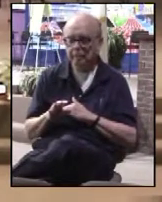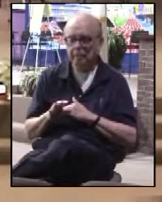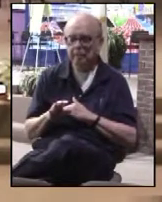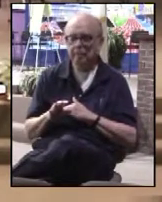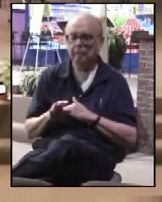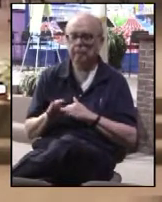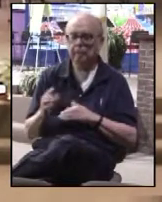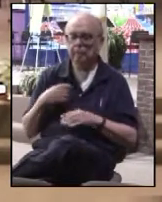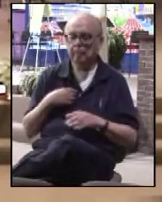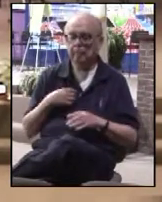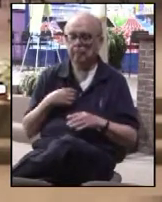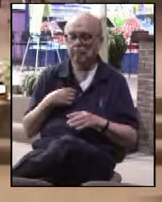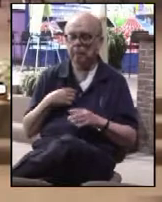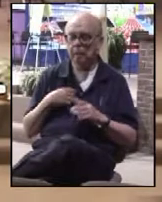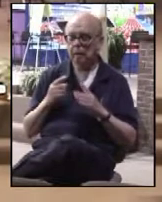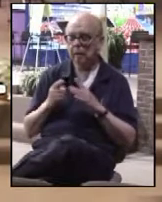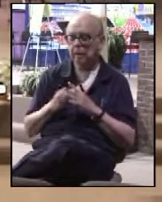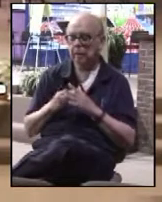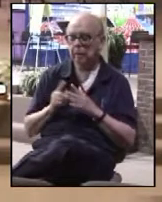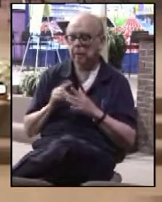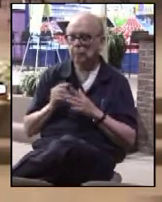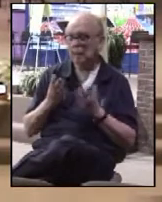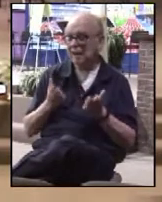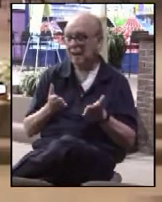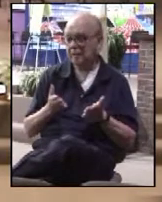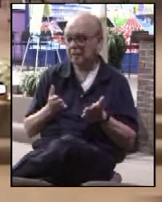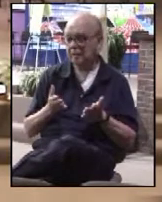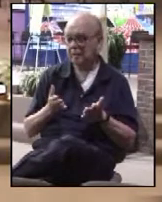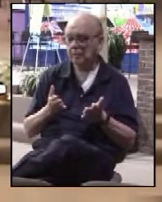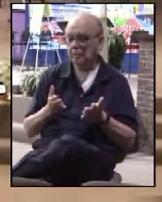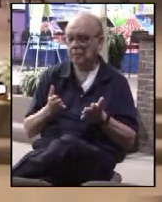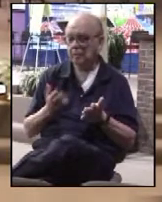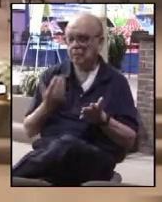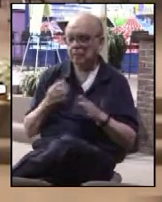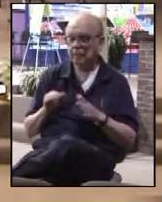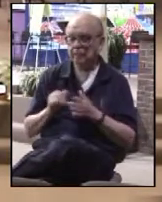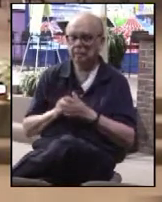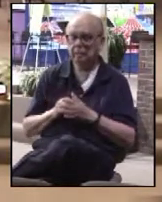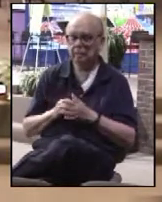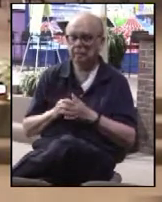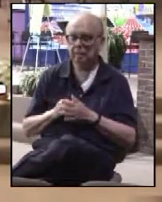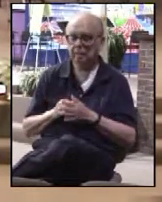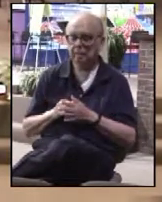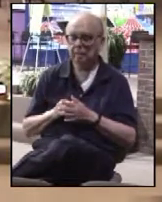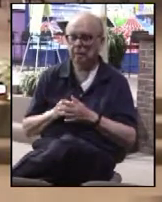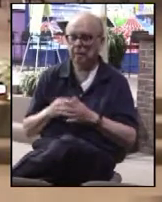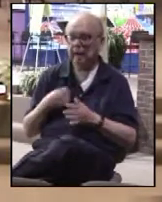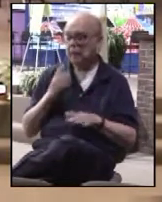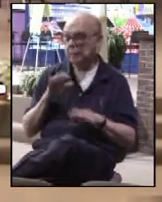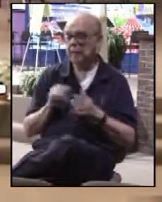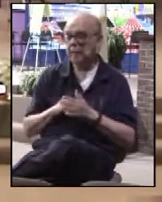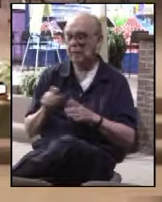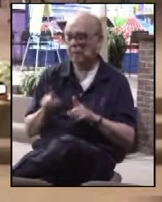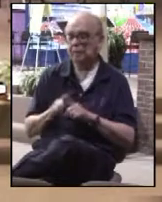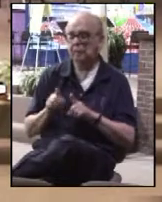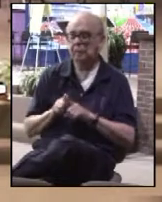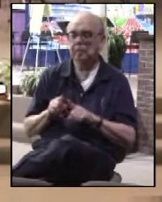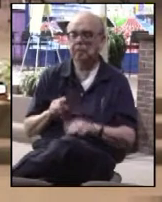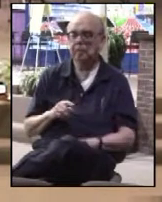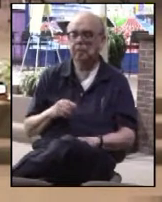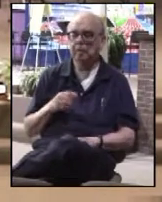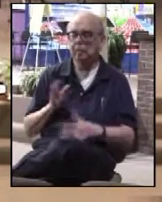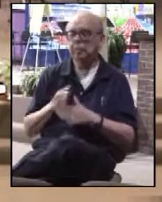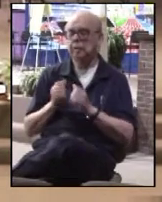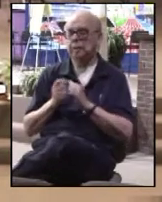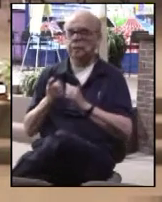and I'm going to come up start where I left off and I'm going to finish and I said that's what I would do and let me